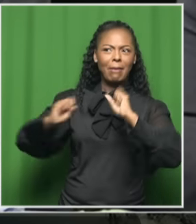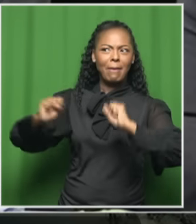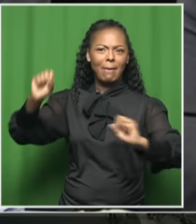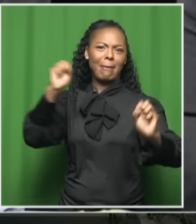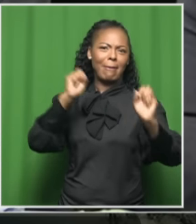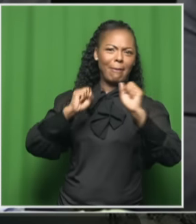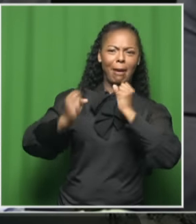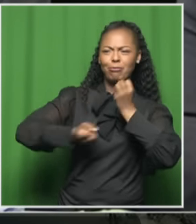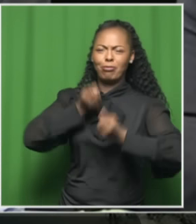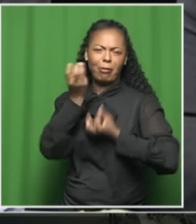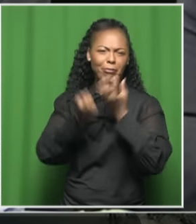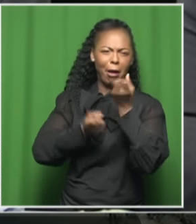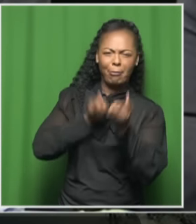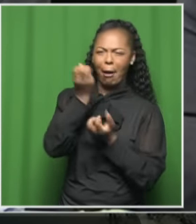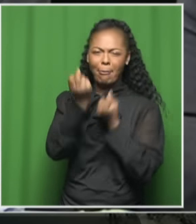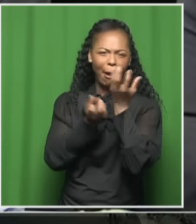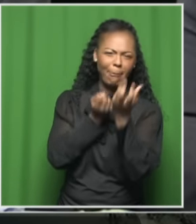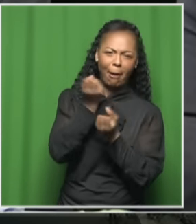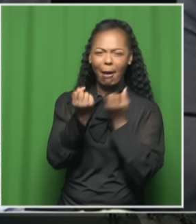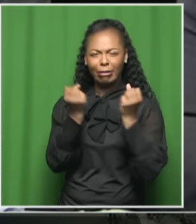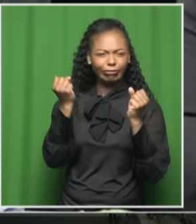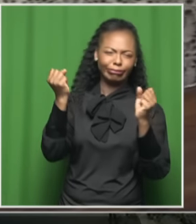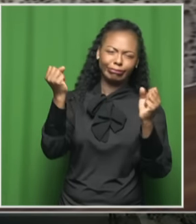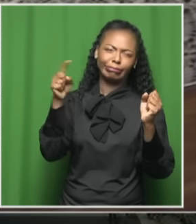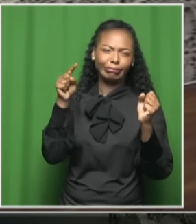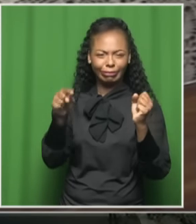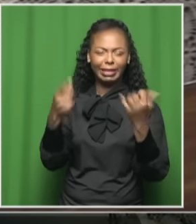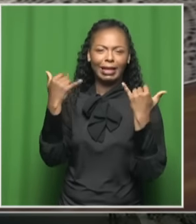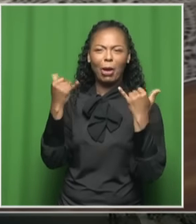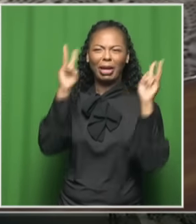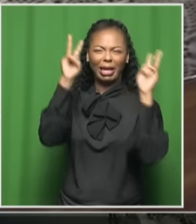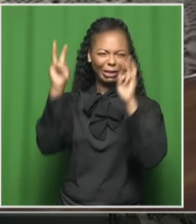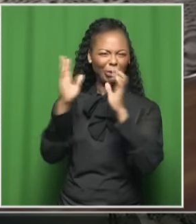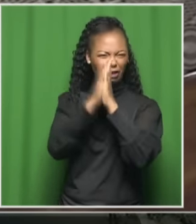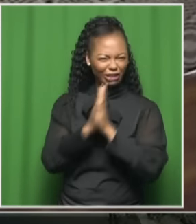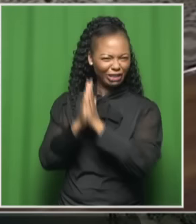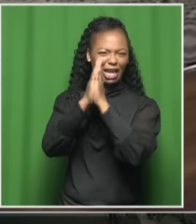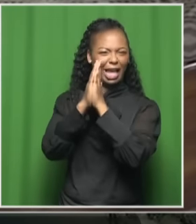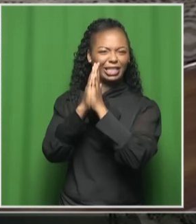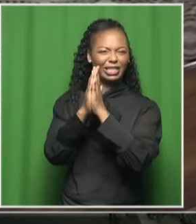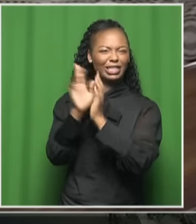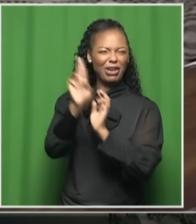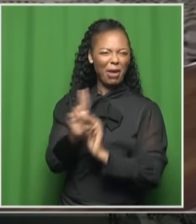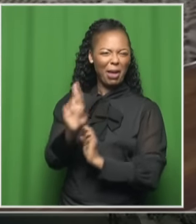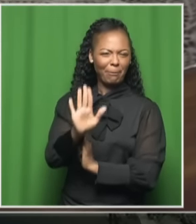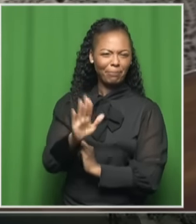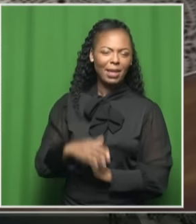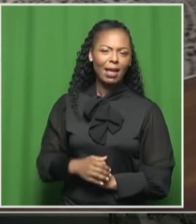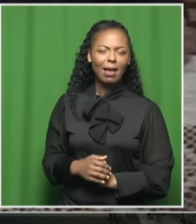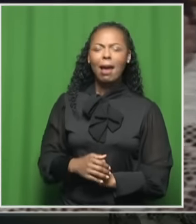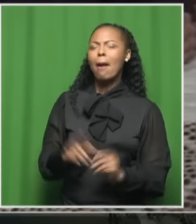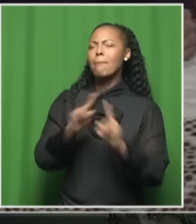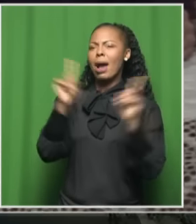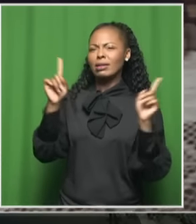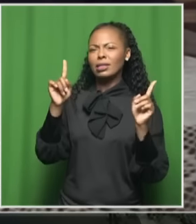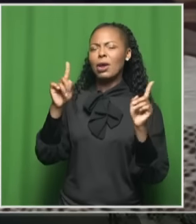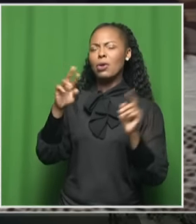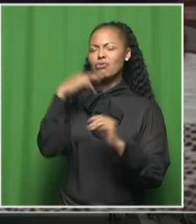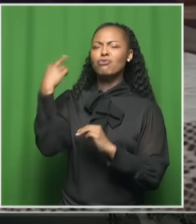how people would flock to the Rhema Church. But what was his, I suppose, real influence